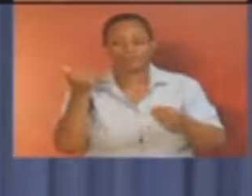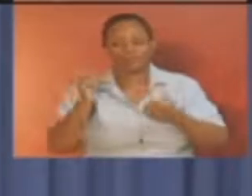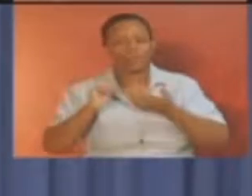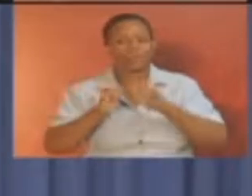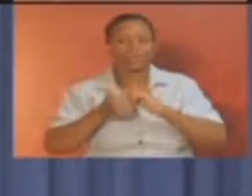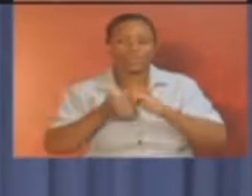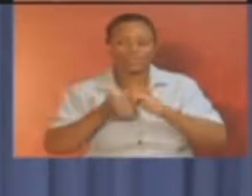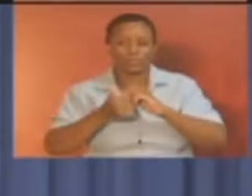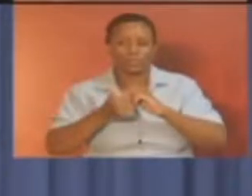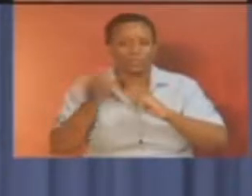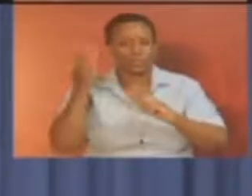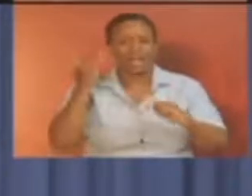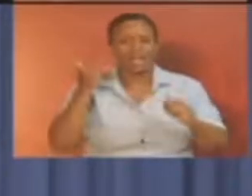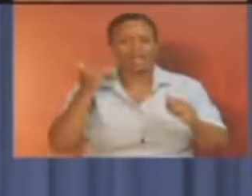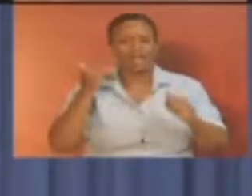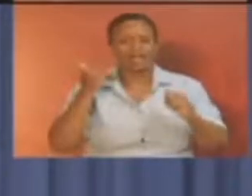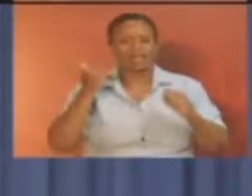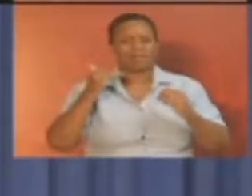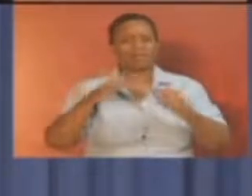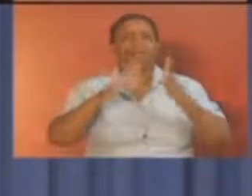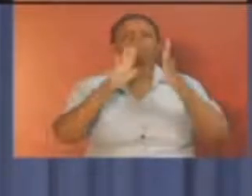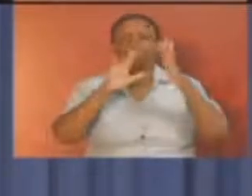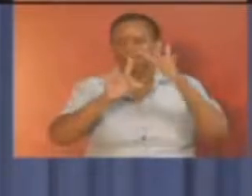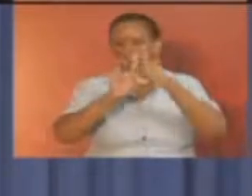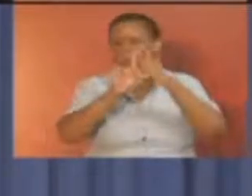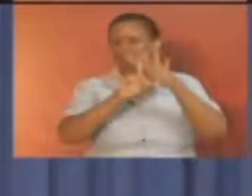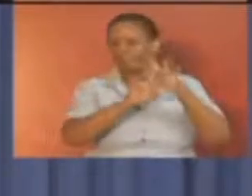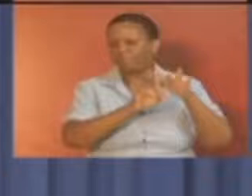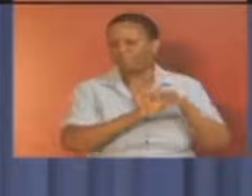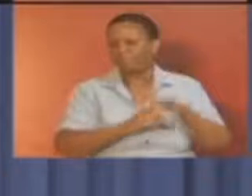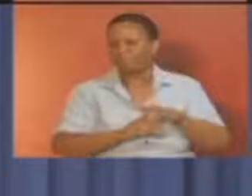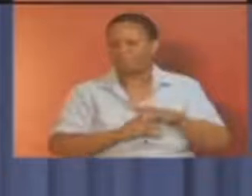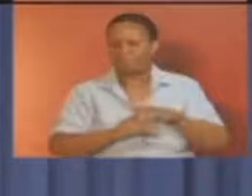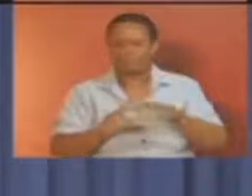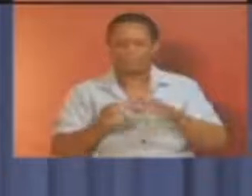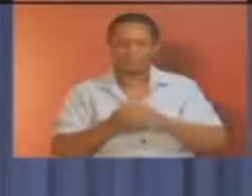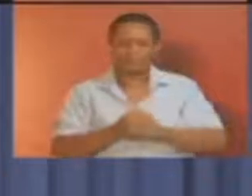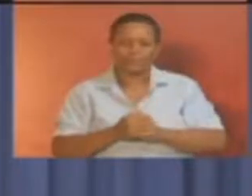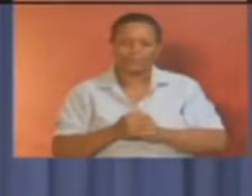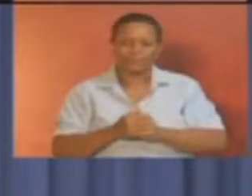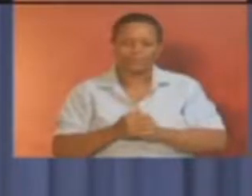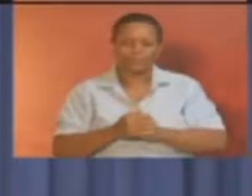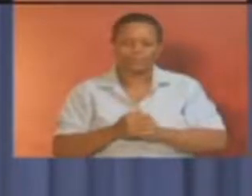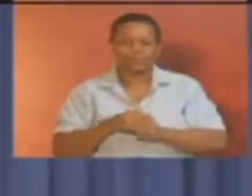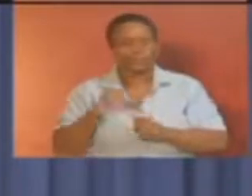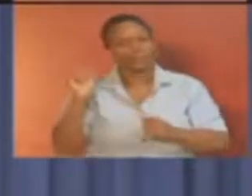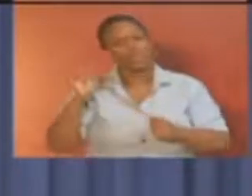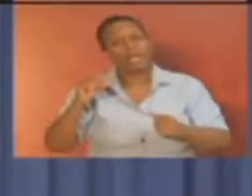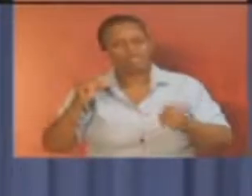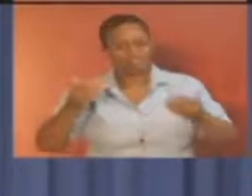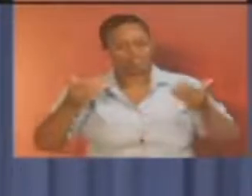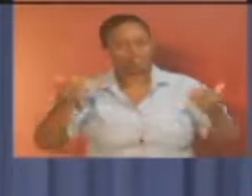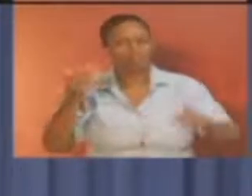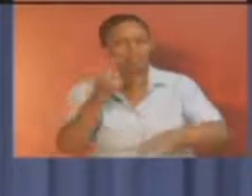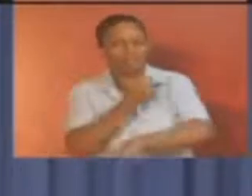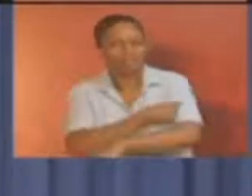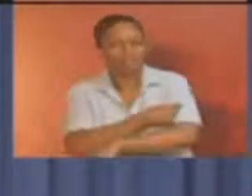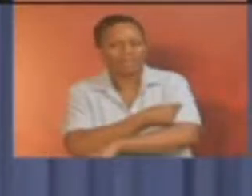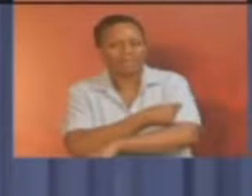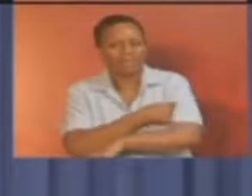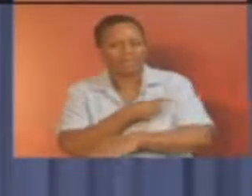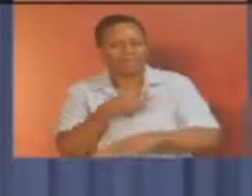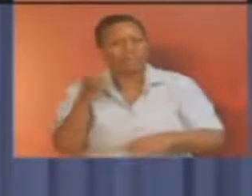difficulty. So, yes, we're happy to be continuing the vaccination program. We will accelerate